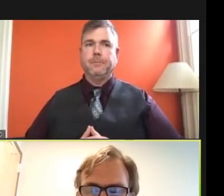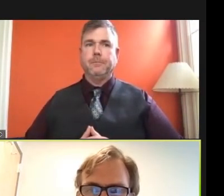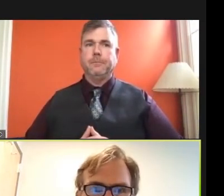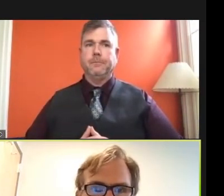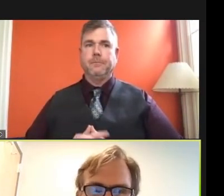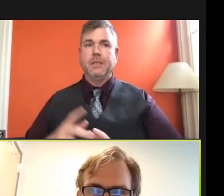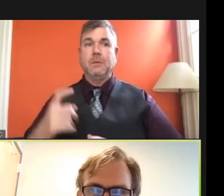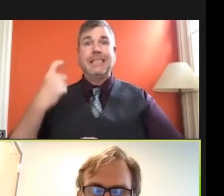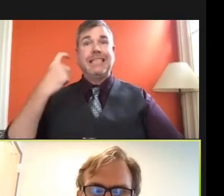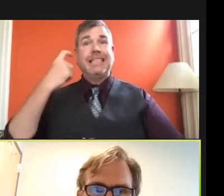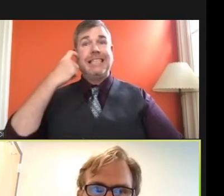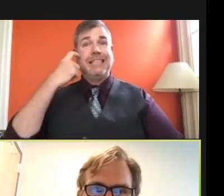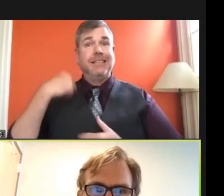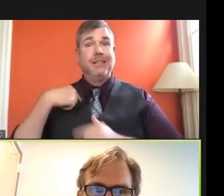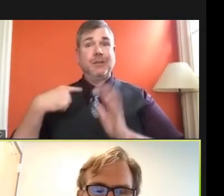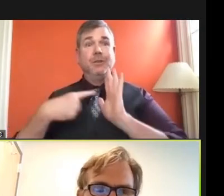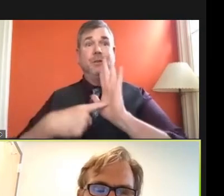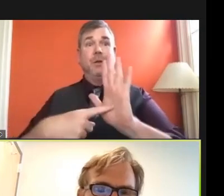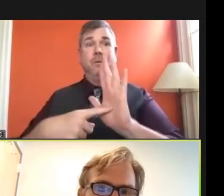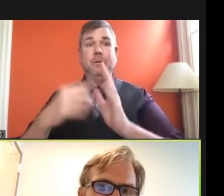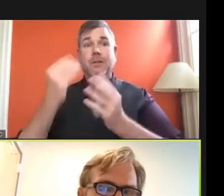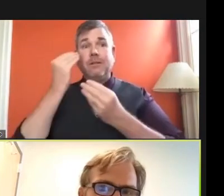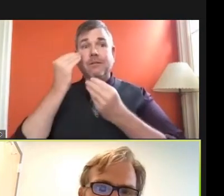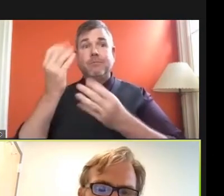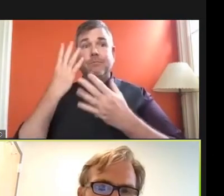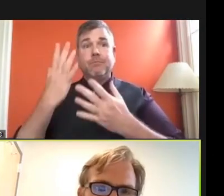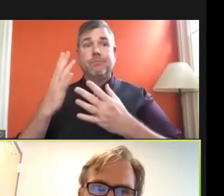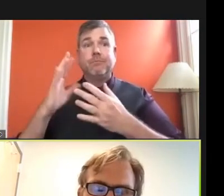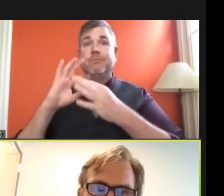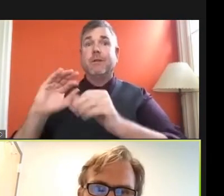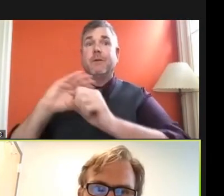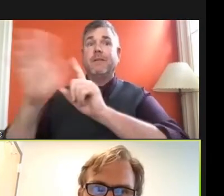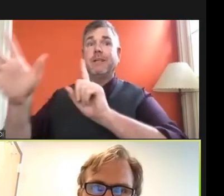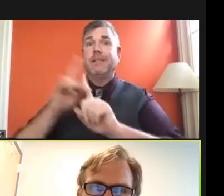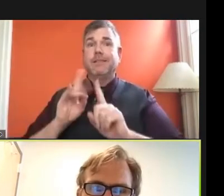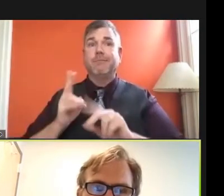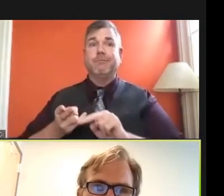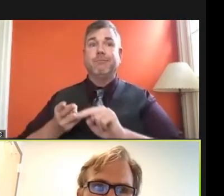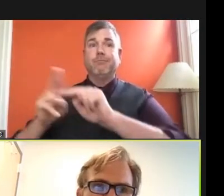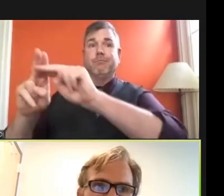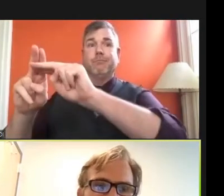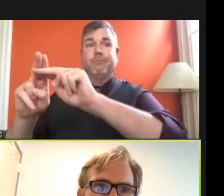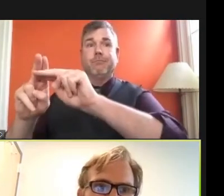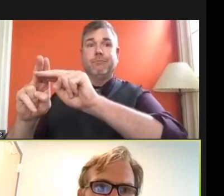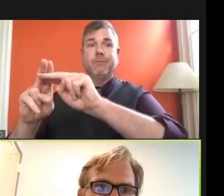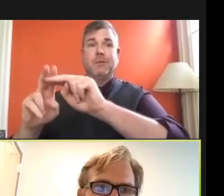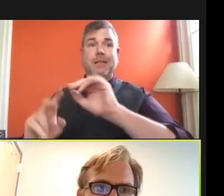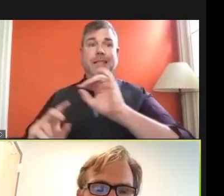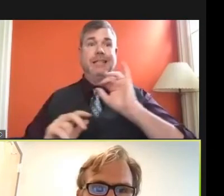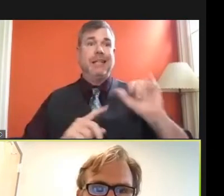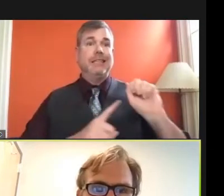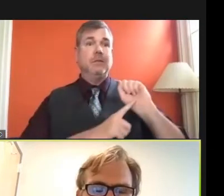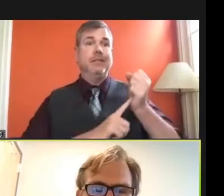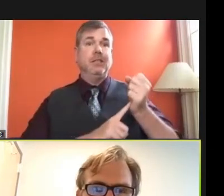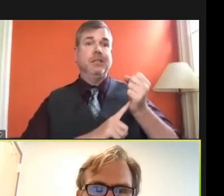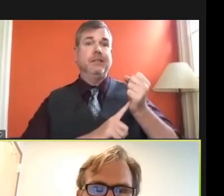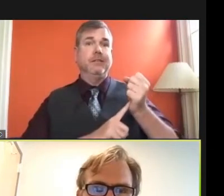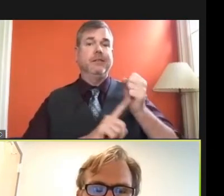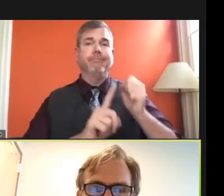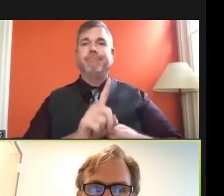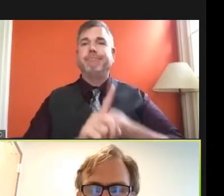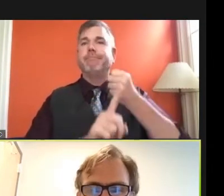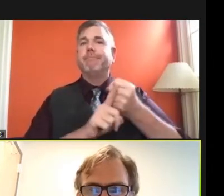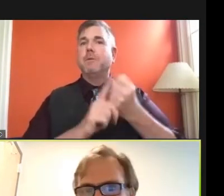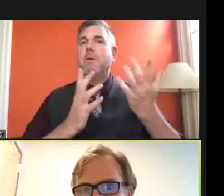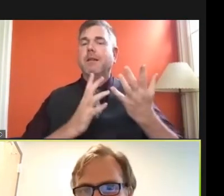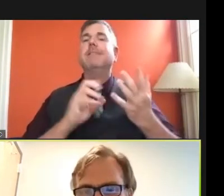surges in cases and hospitalizations, the wild card of San Quentin has been introduced in this environment, that really it's a